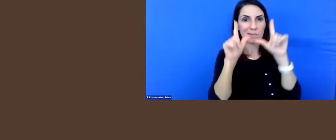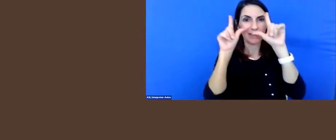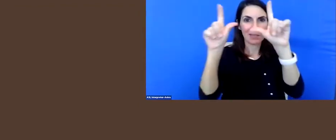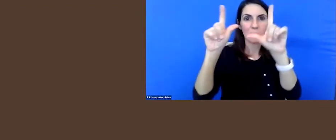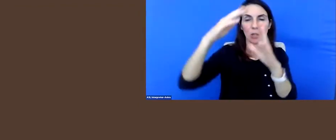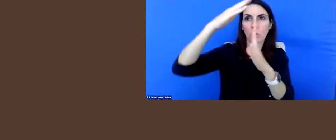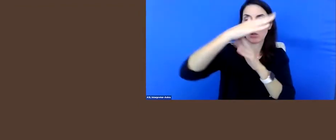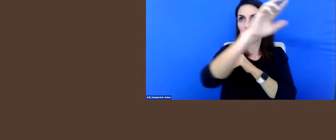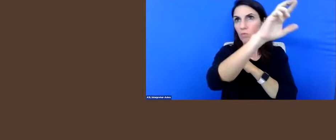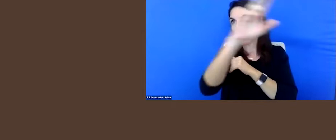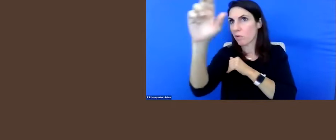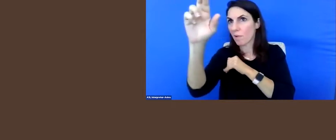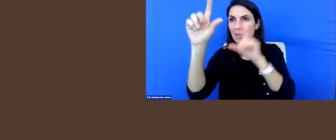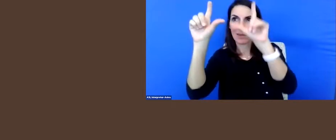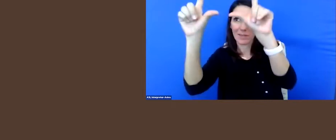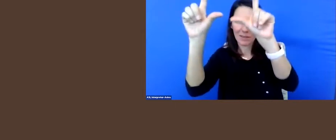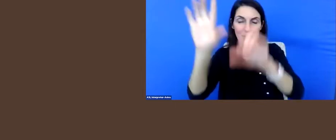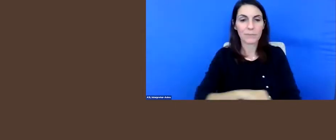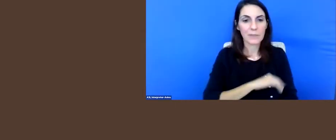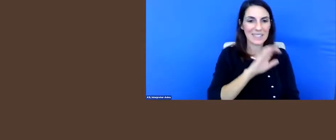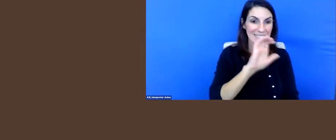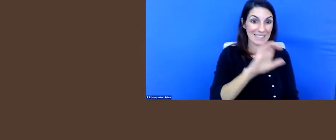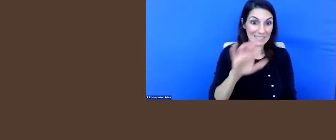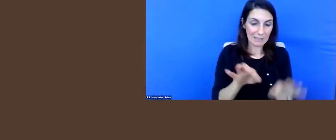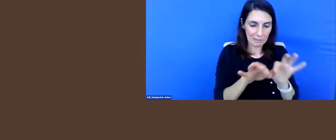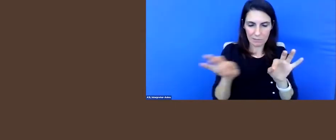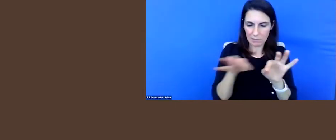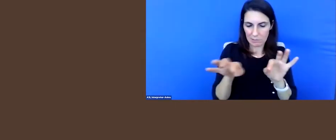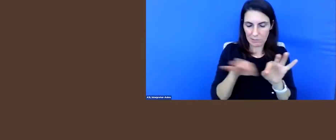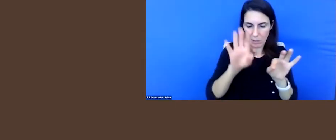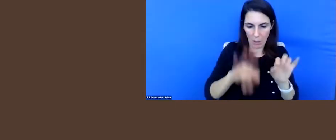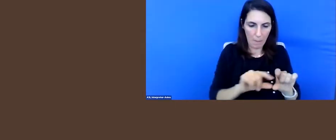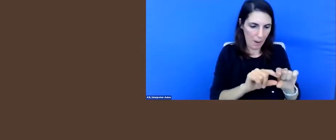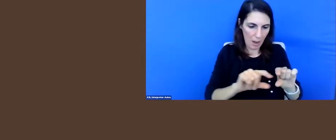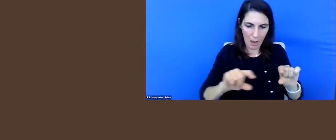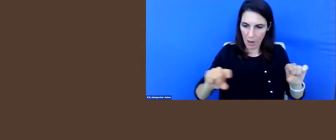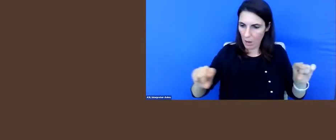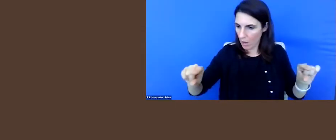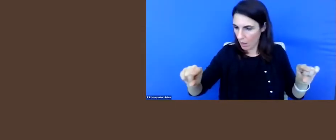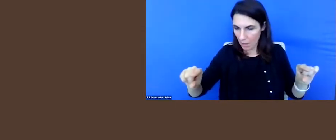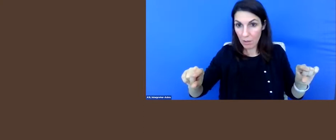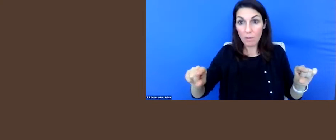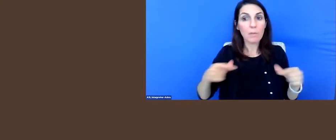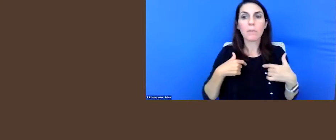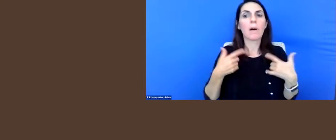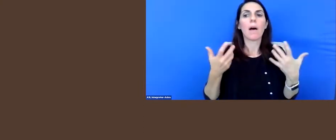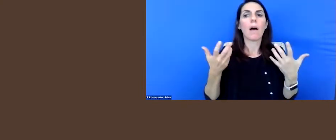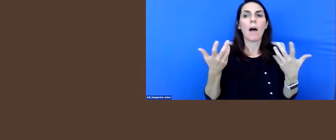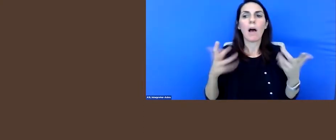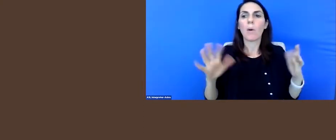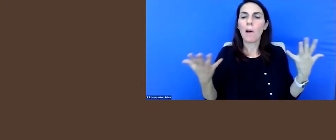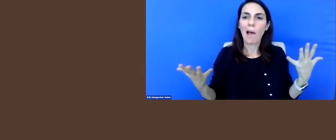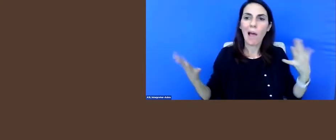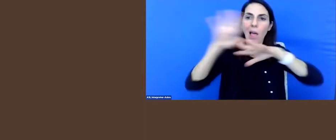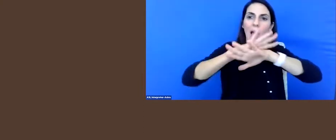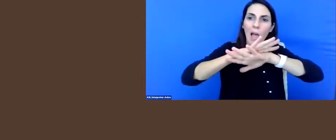right corner and the closed captions across the bottom without having to cover any